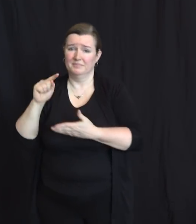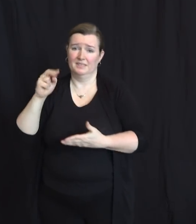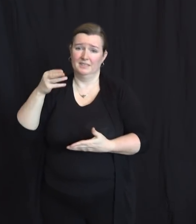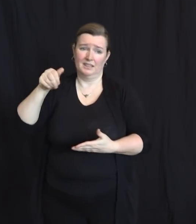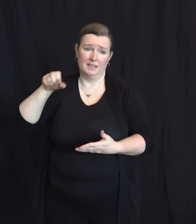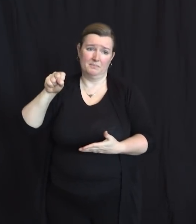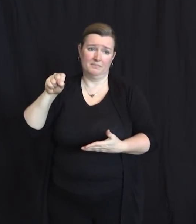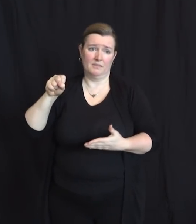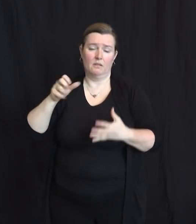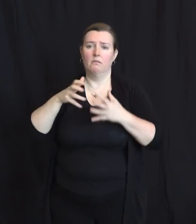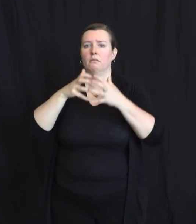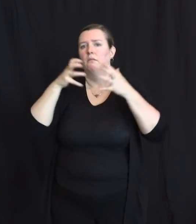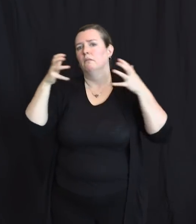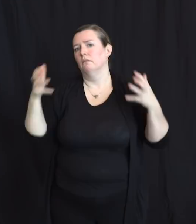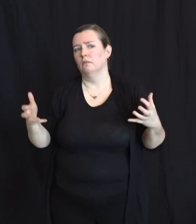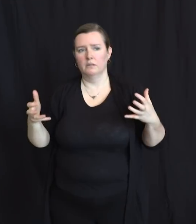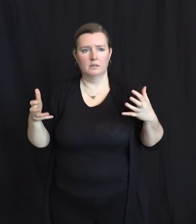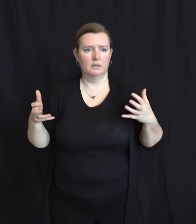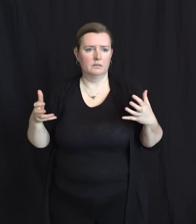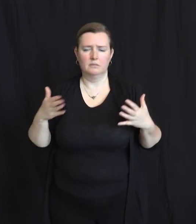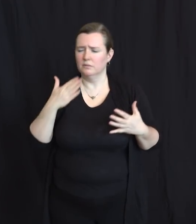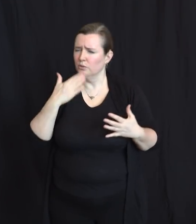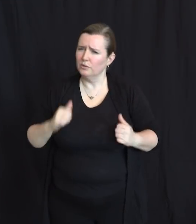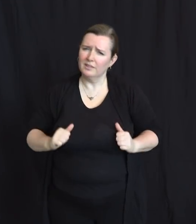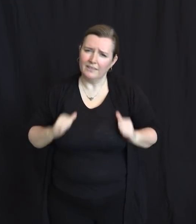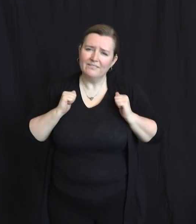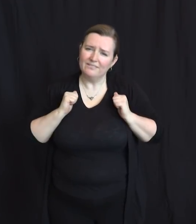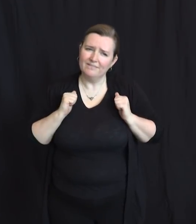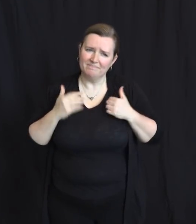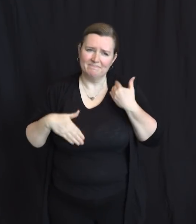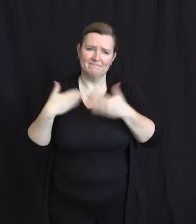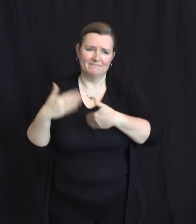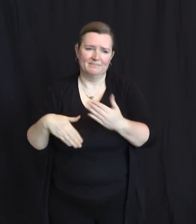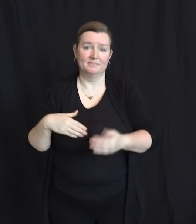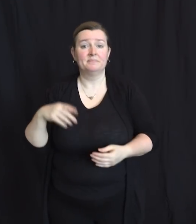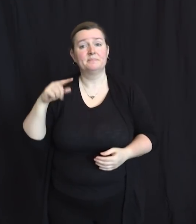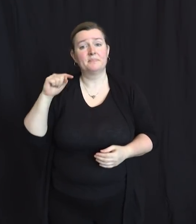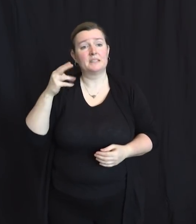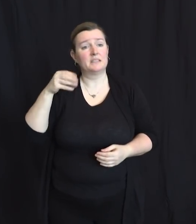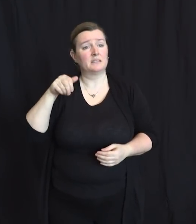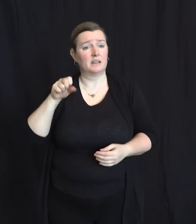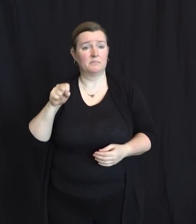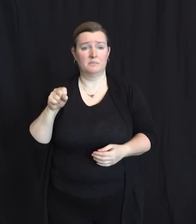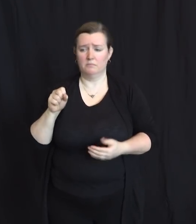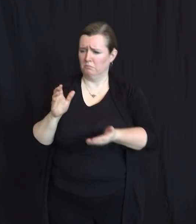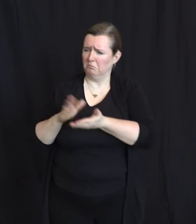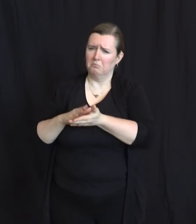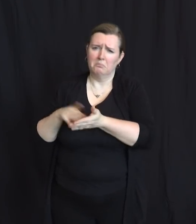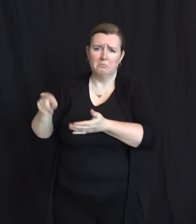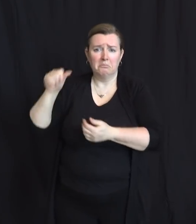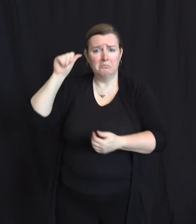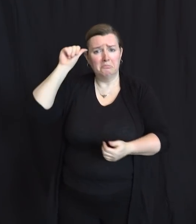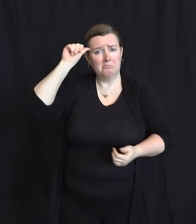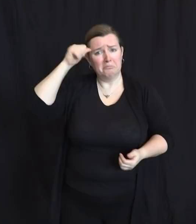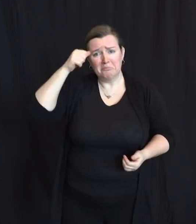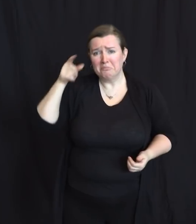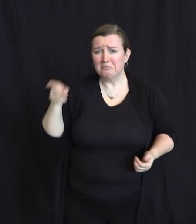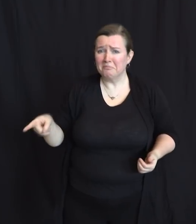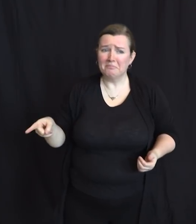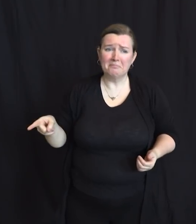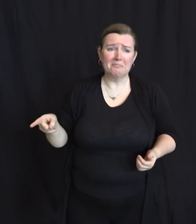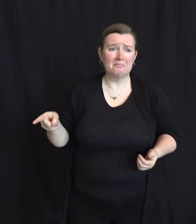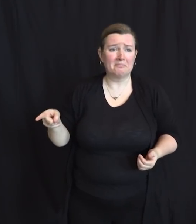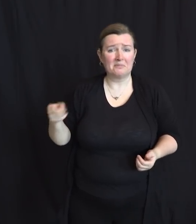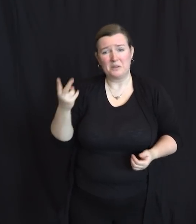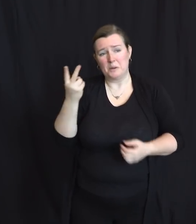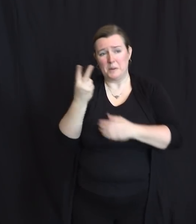tremendous life too. And Thomas is remembered fondly by so many. We are keeping them, both Carolyn